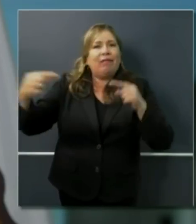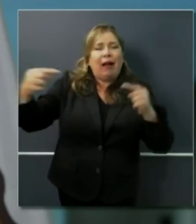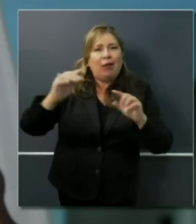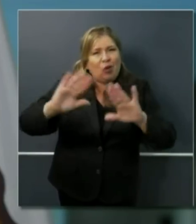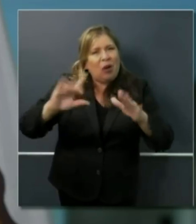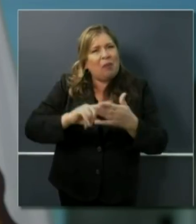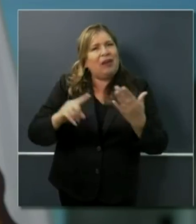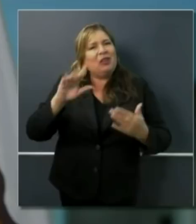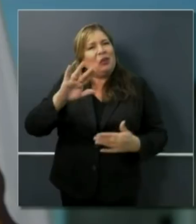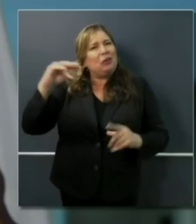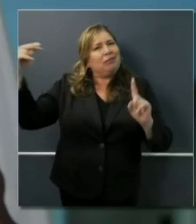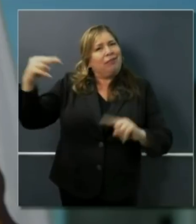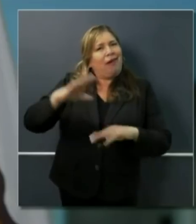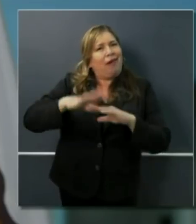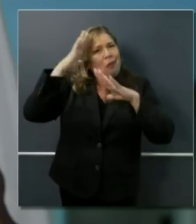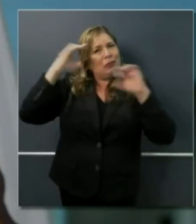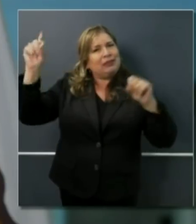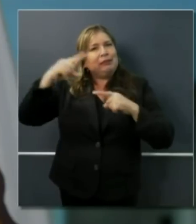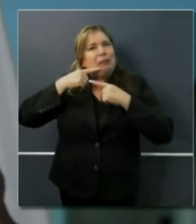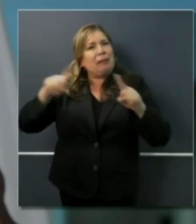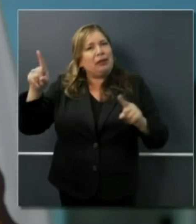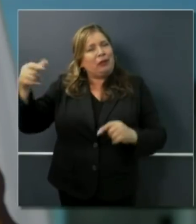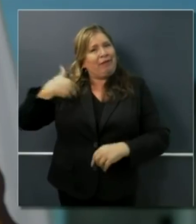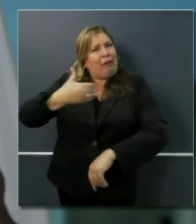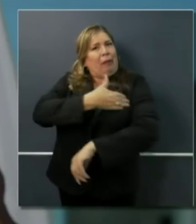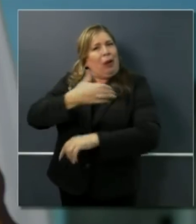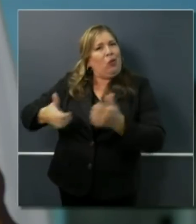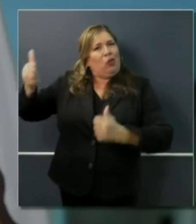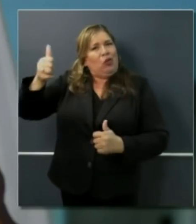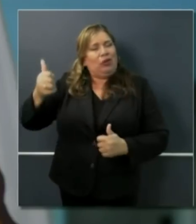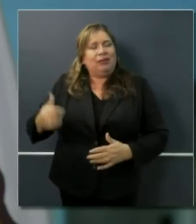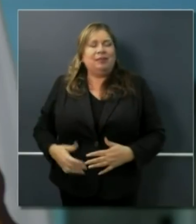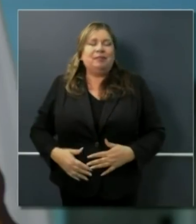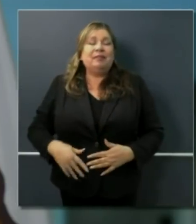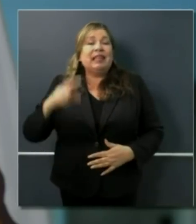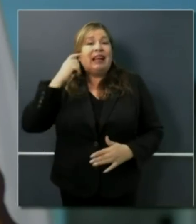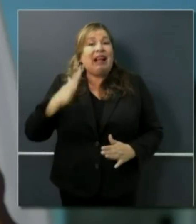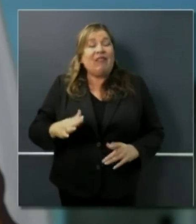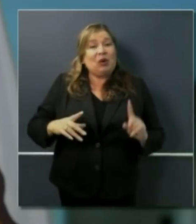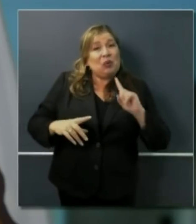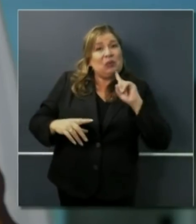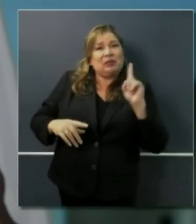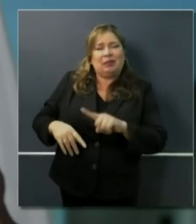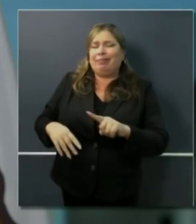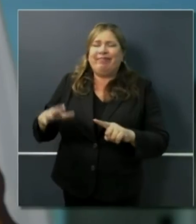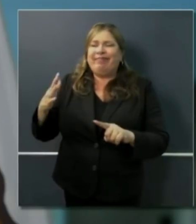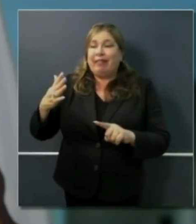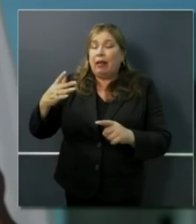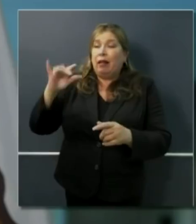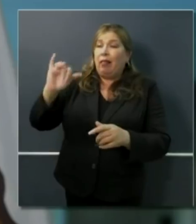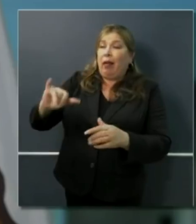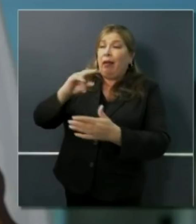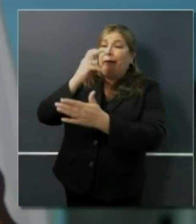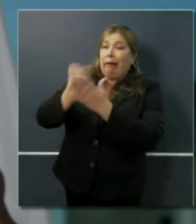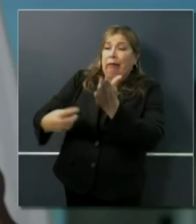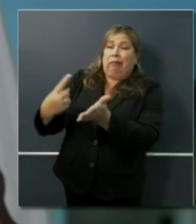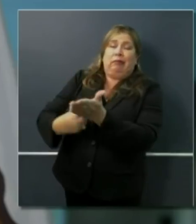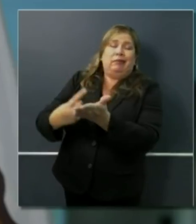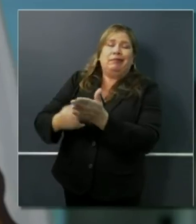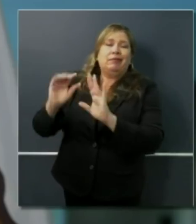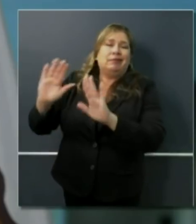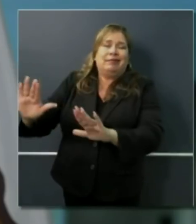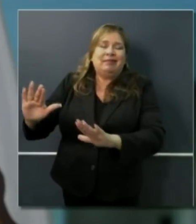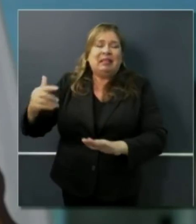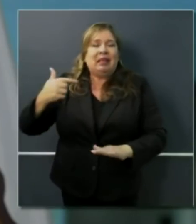and please appreciate I'm not going there. We just want to get stuff done in the state of California for 40